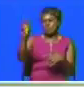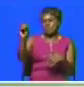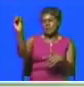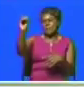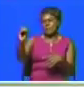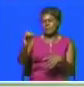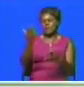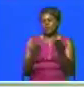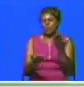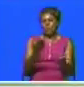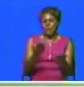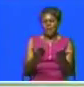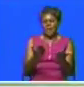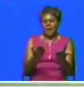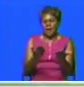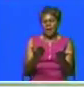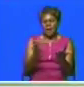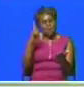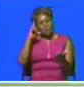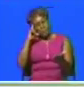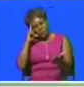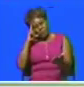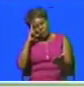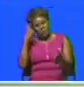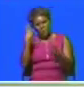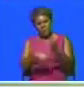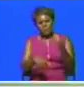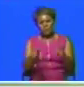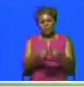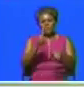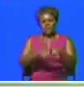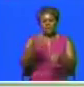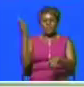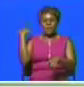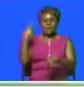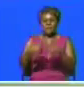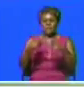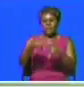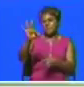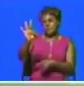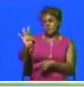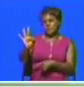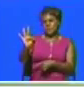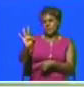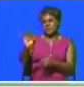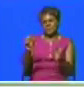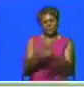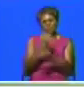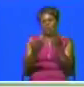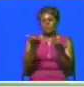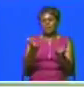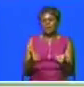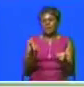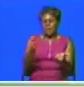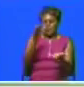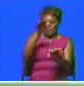if you compare the occupancies and the revenues for the same period last 3 years. We can't compare with this year. We